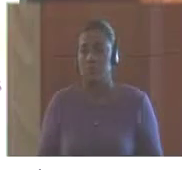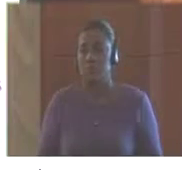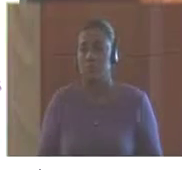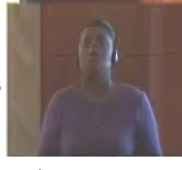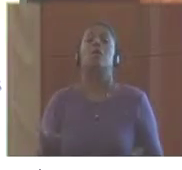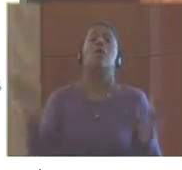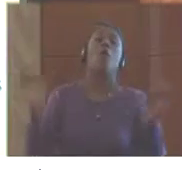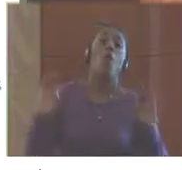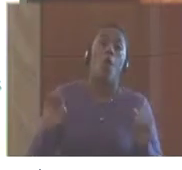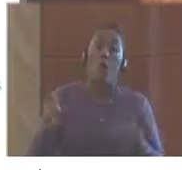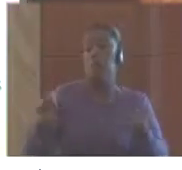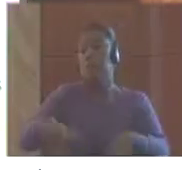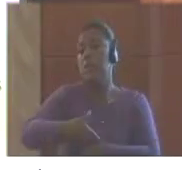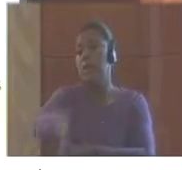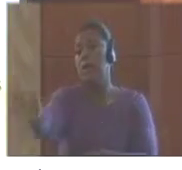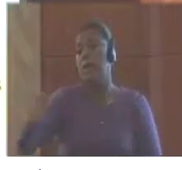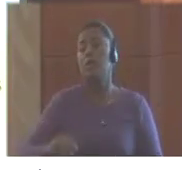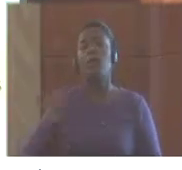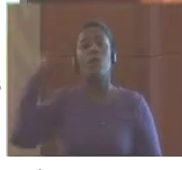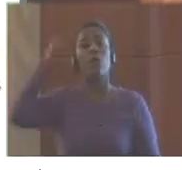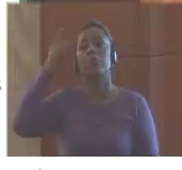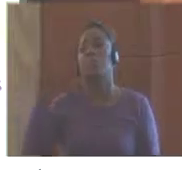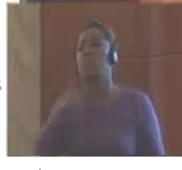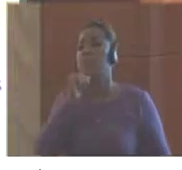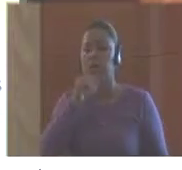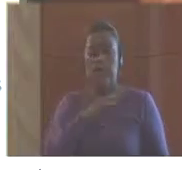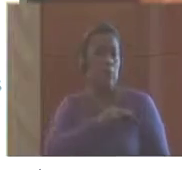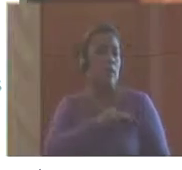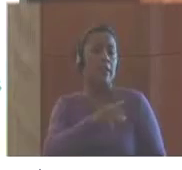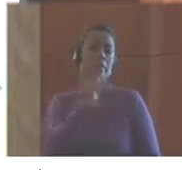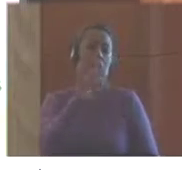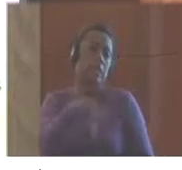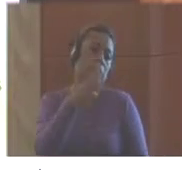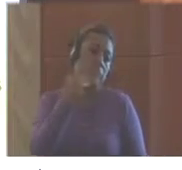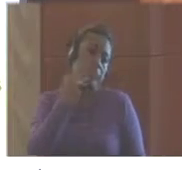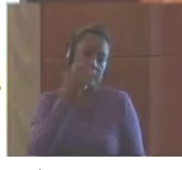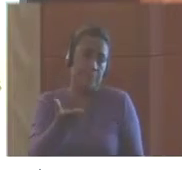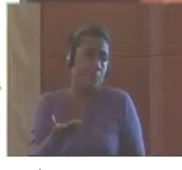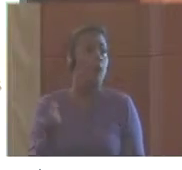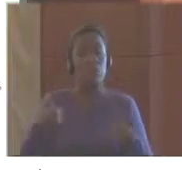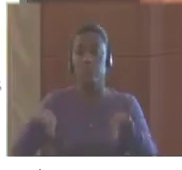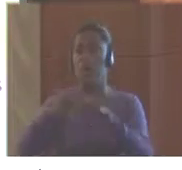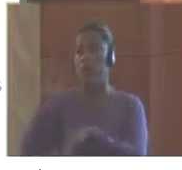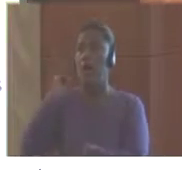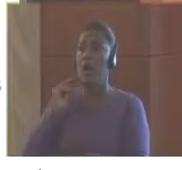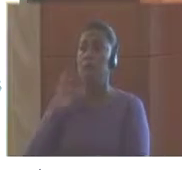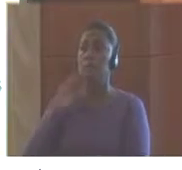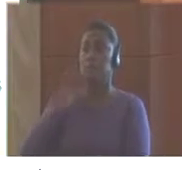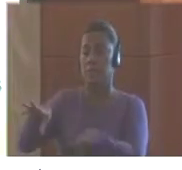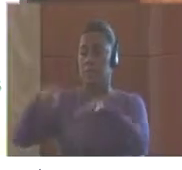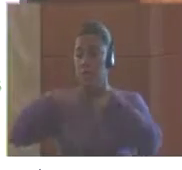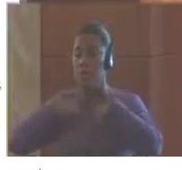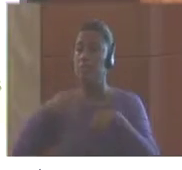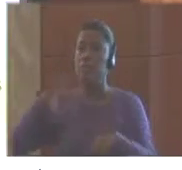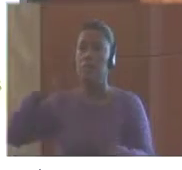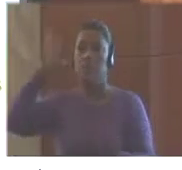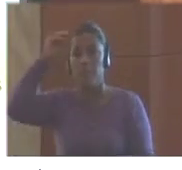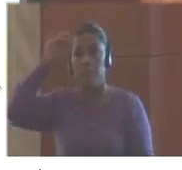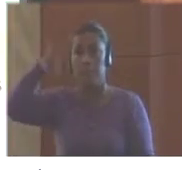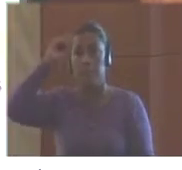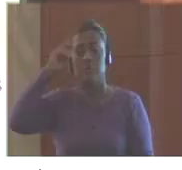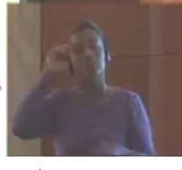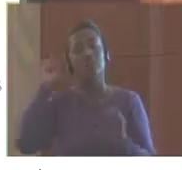it, and so on and so forth. And so sometimes the governments don't know how to do things. That's what the criticism is about. And we do have to learn